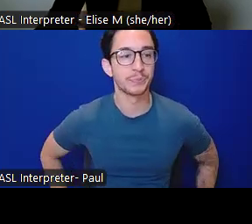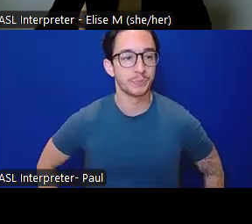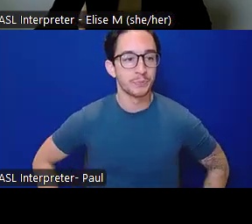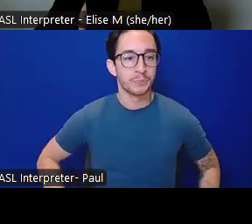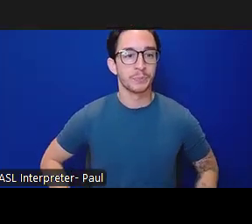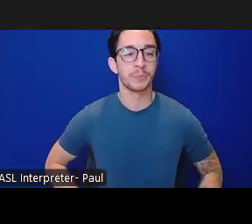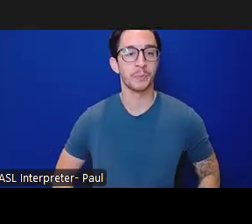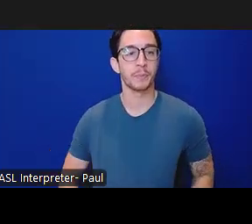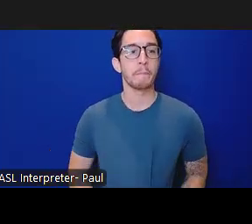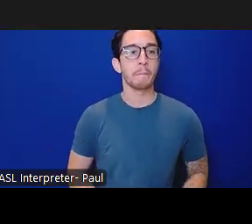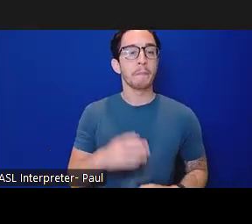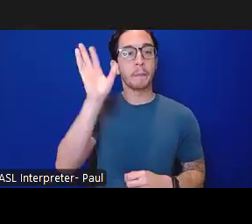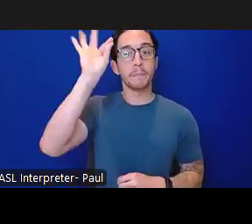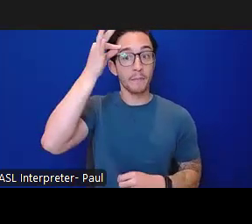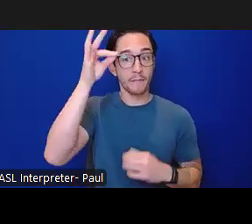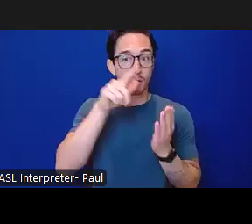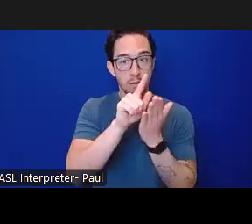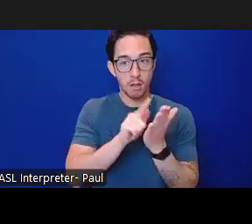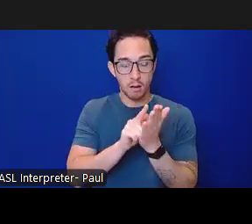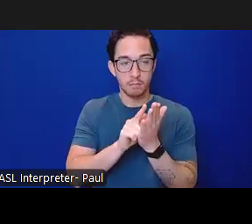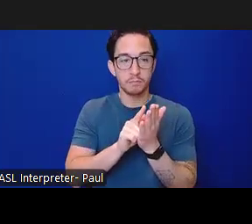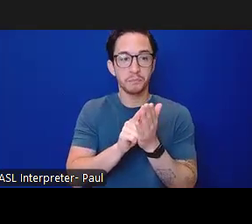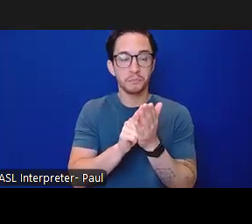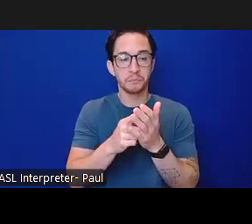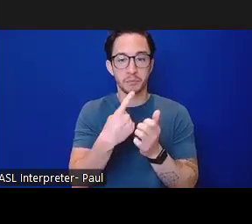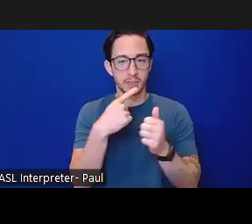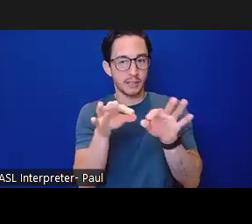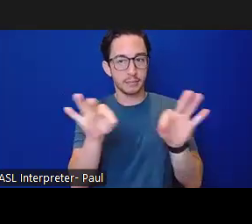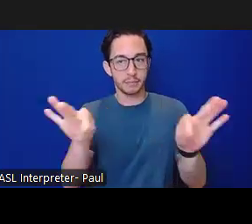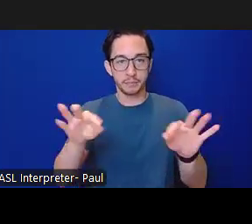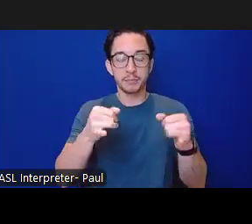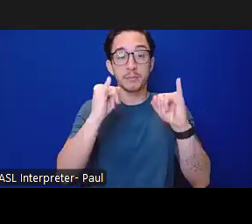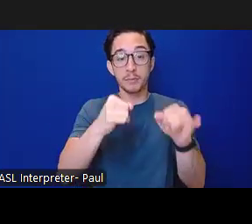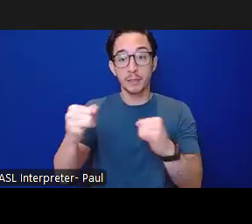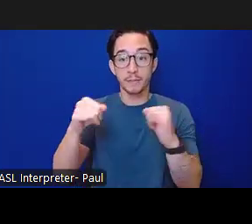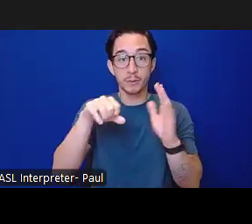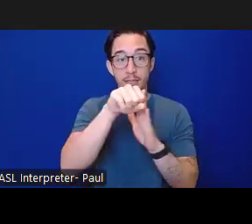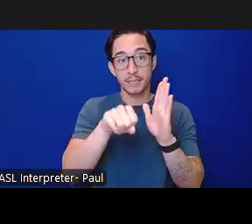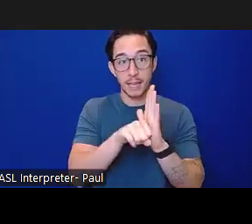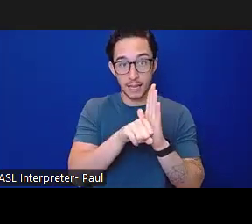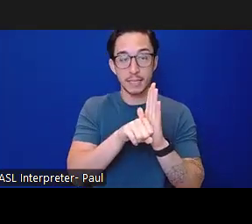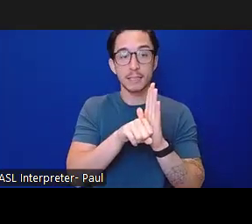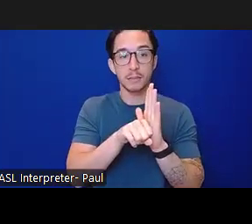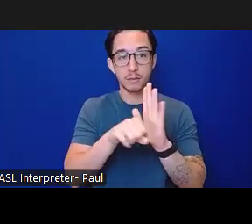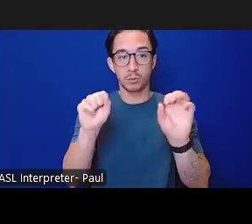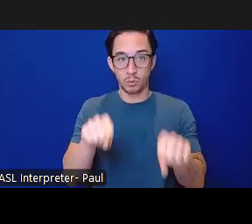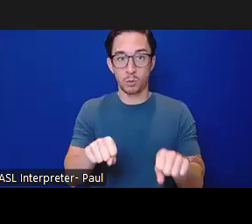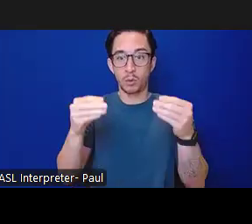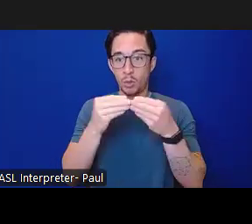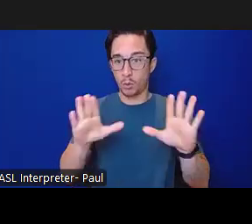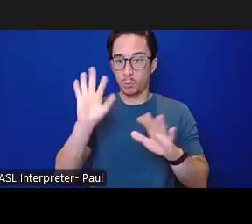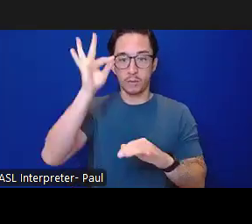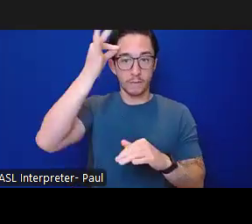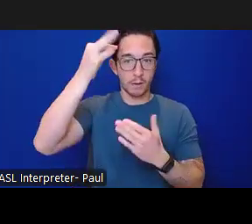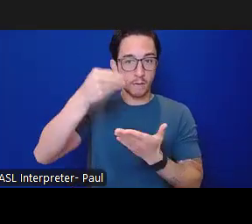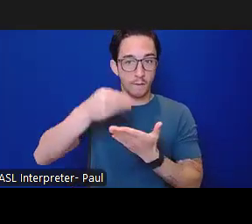And so federal law states that individual states stand to lose federal